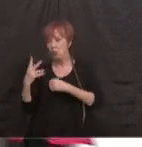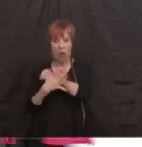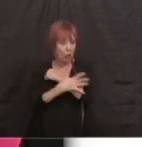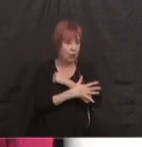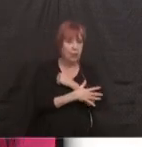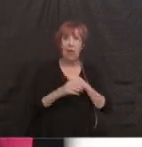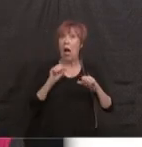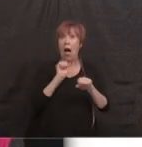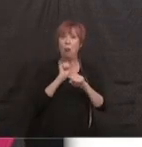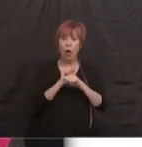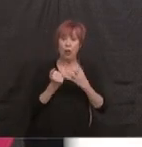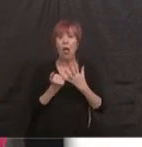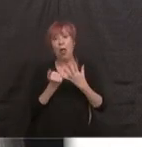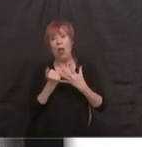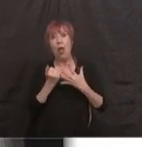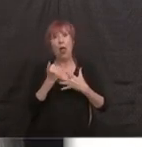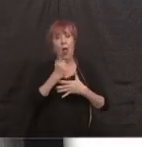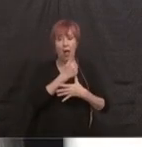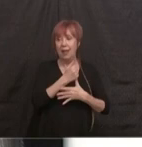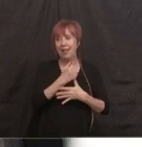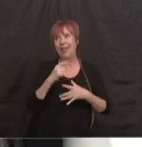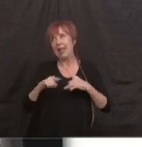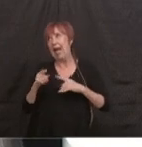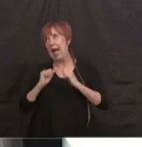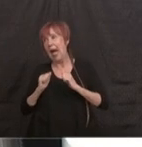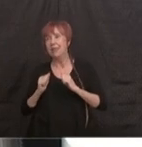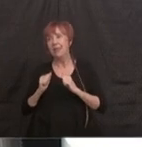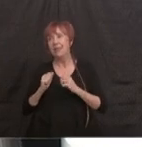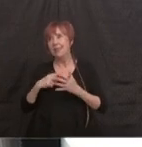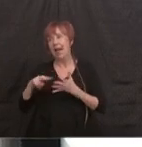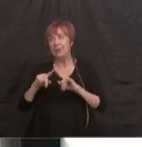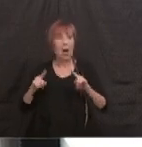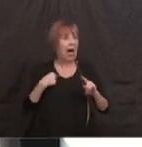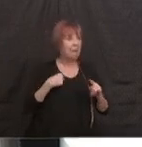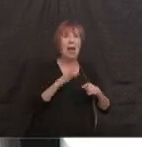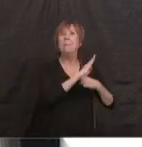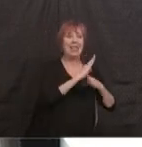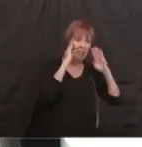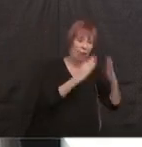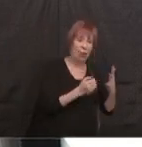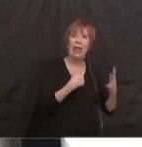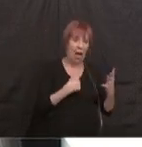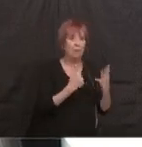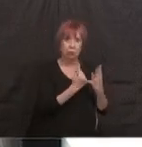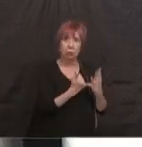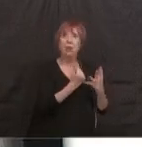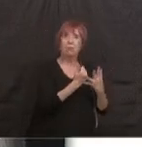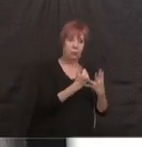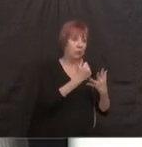again, I can't write, act, or dance, or do anything, so I'm on the business side. But it's, you know, Hollywood is